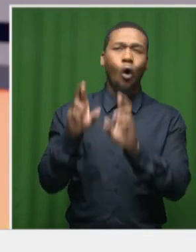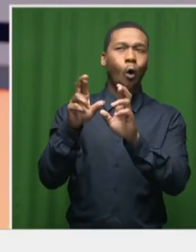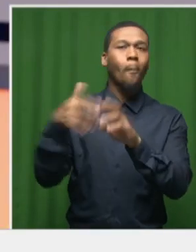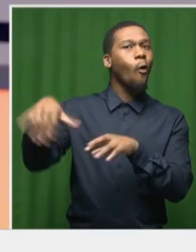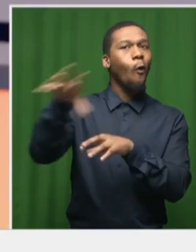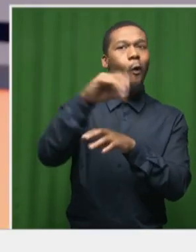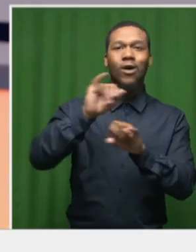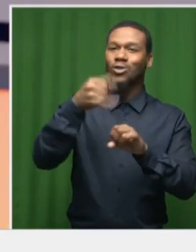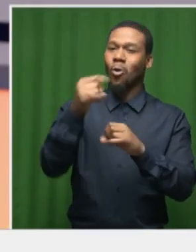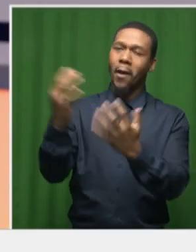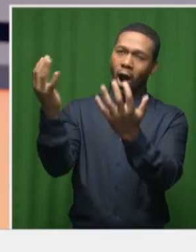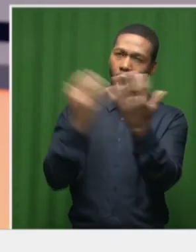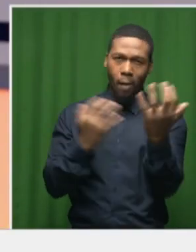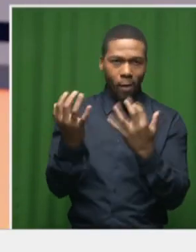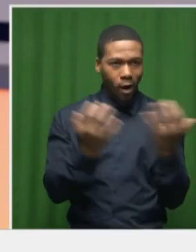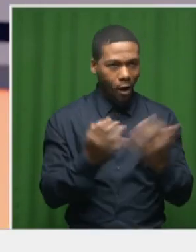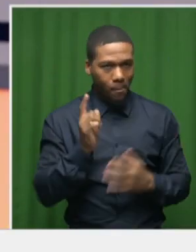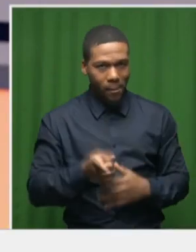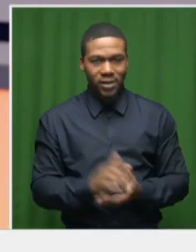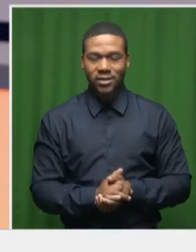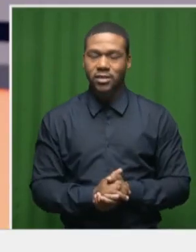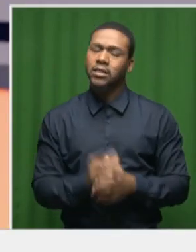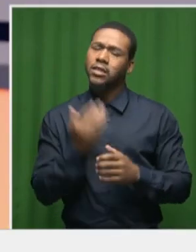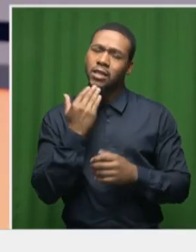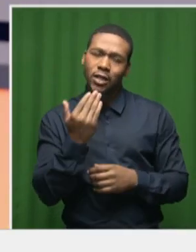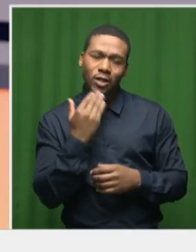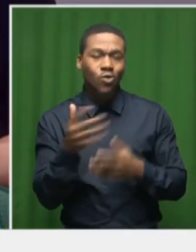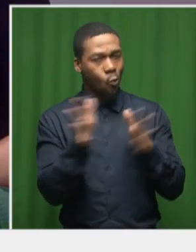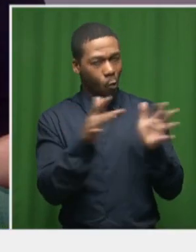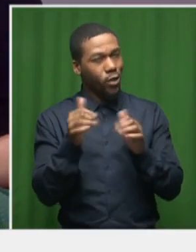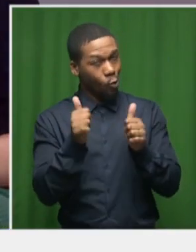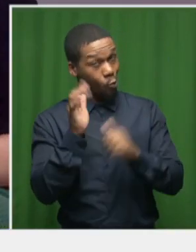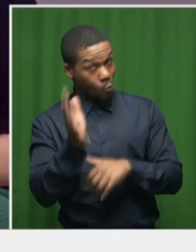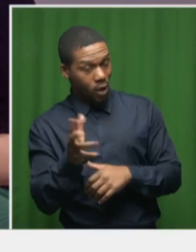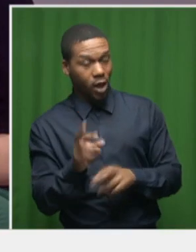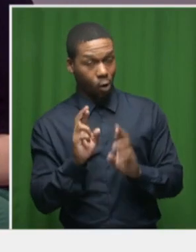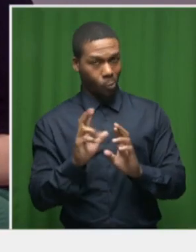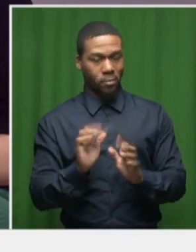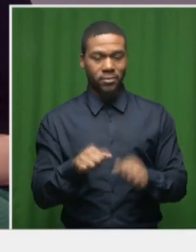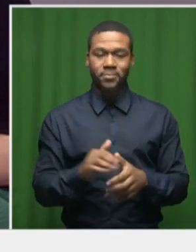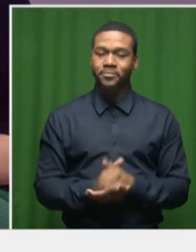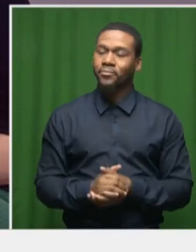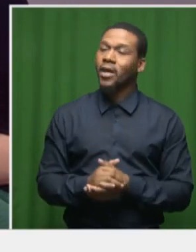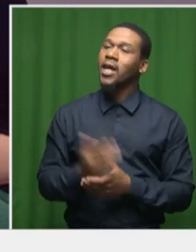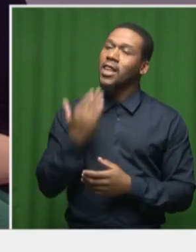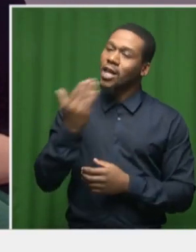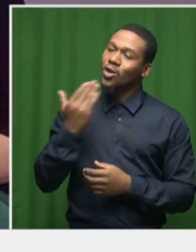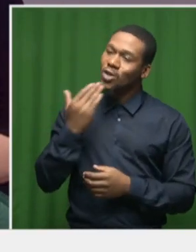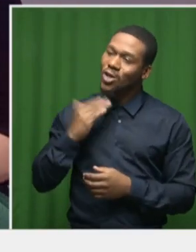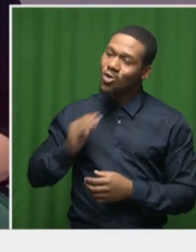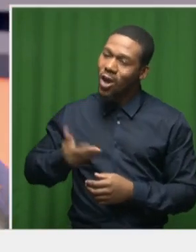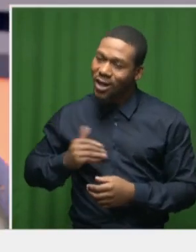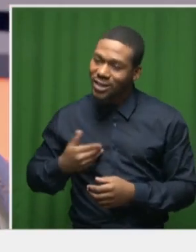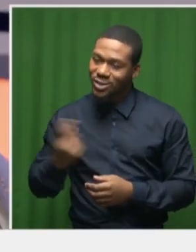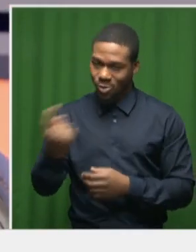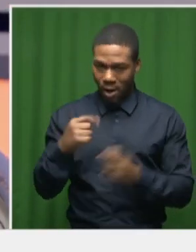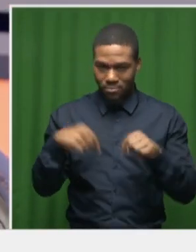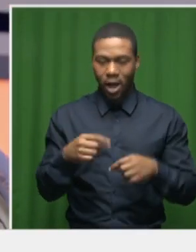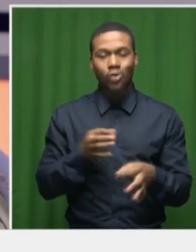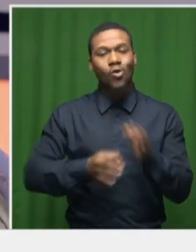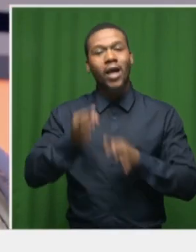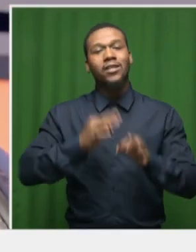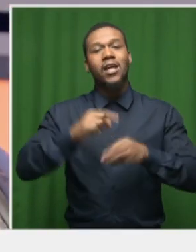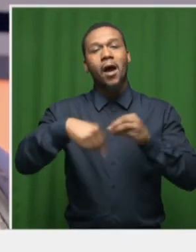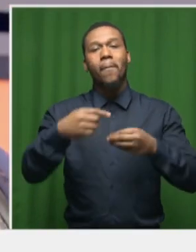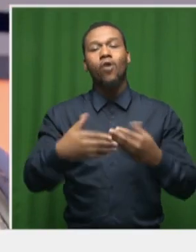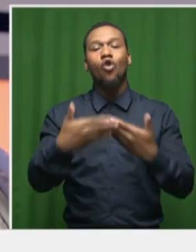weather must play along as well. Ladies, thank you so much for talking to us. Speaking to us about Open Studios exhibition. Well, that was founder